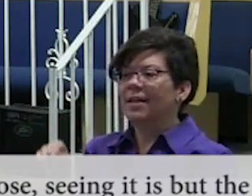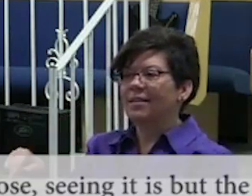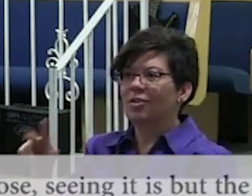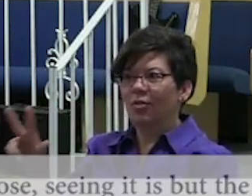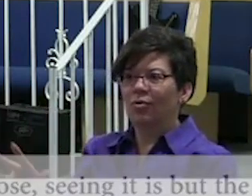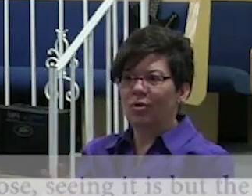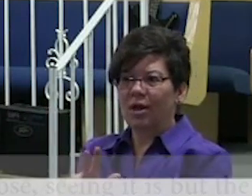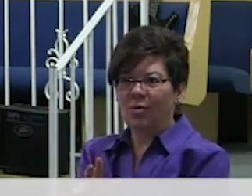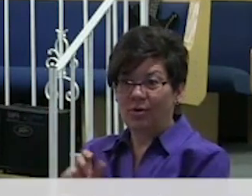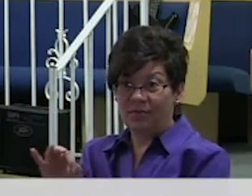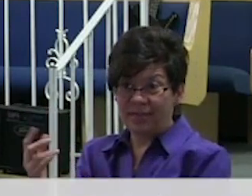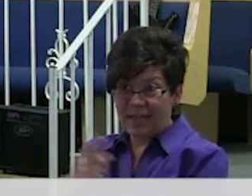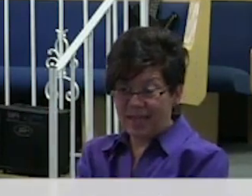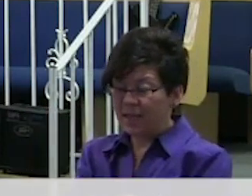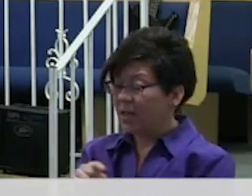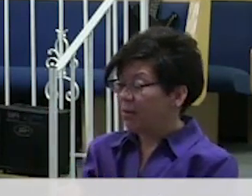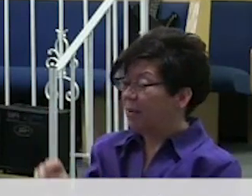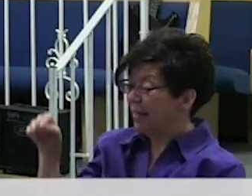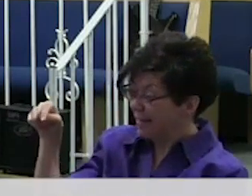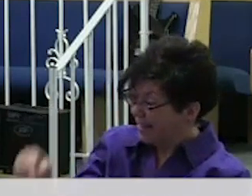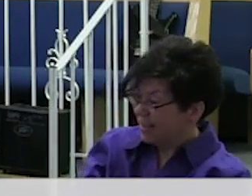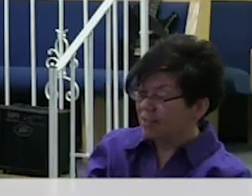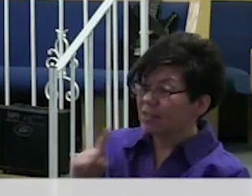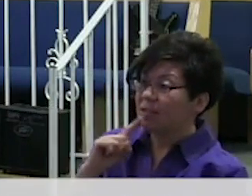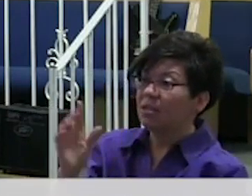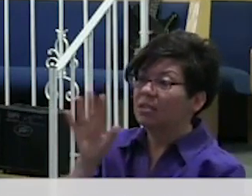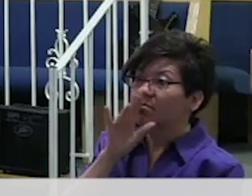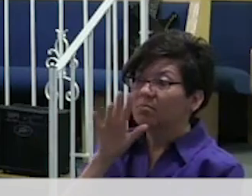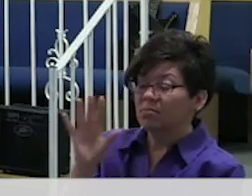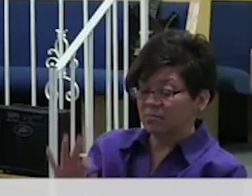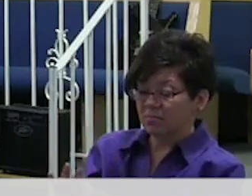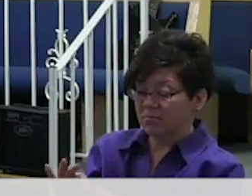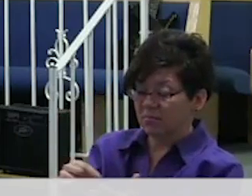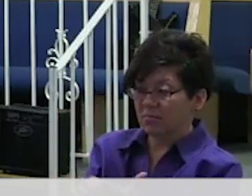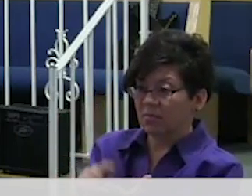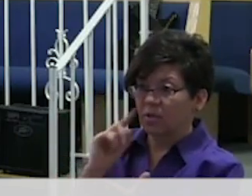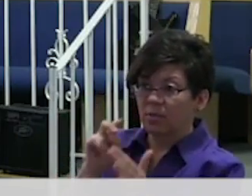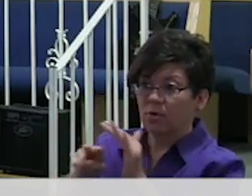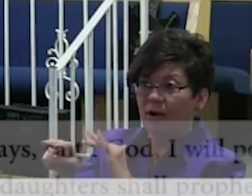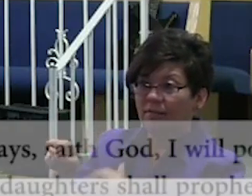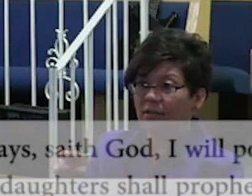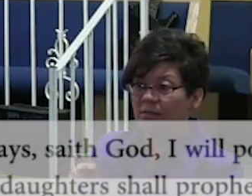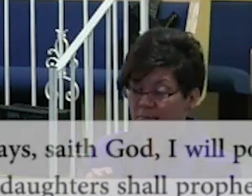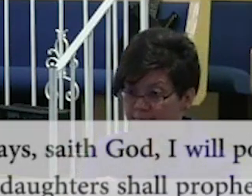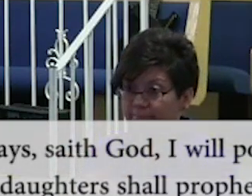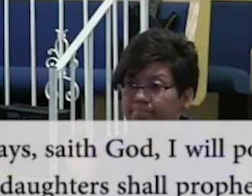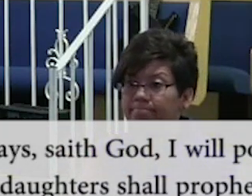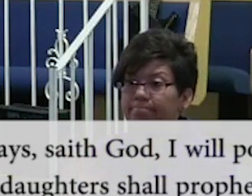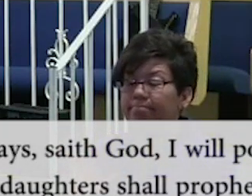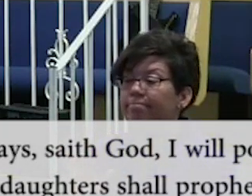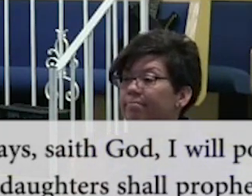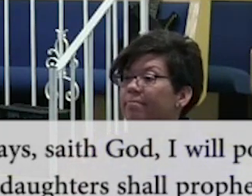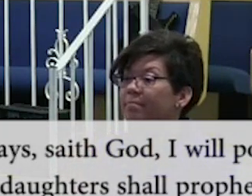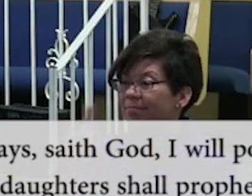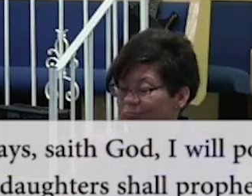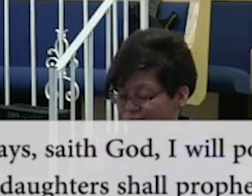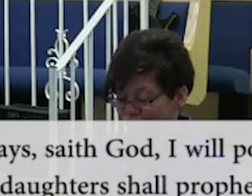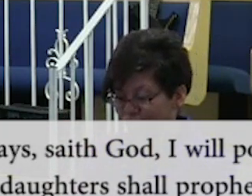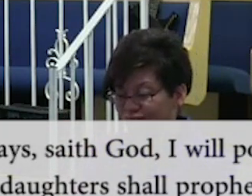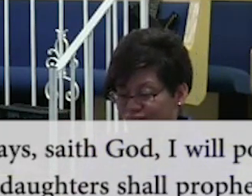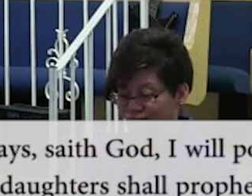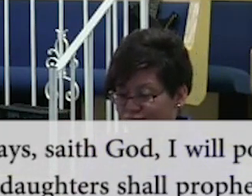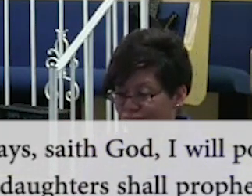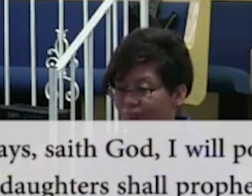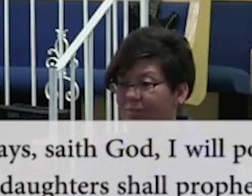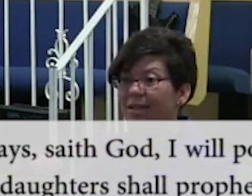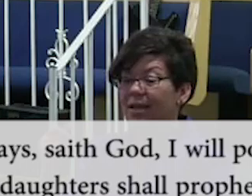day. But this is that which was spoken by the prophet Joel. And it shall come to pass